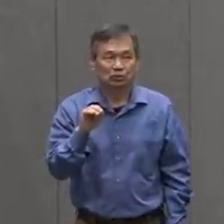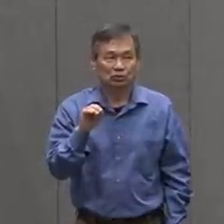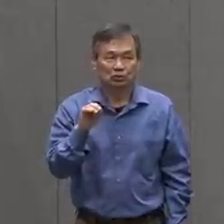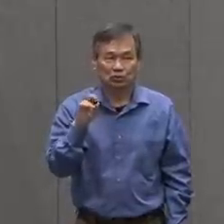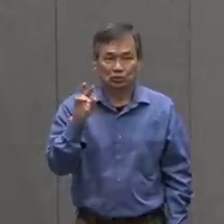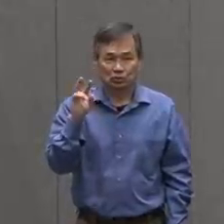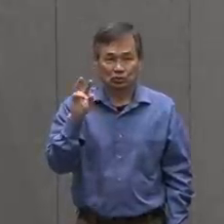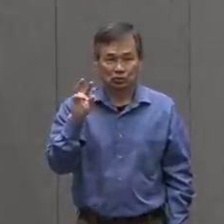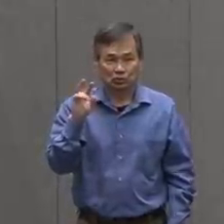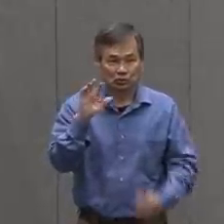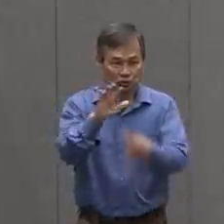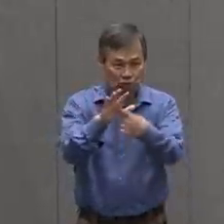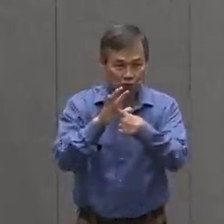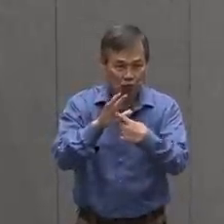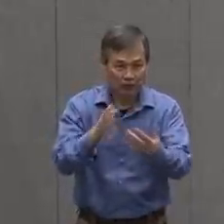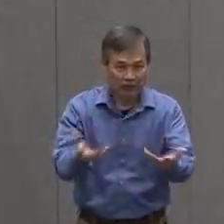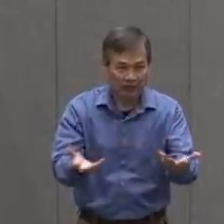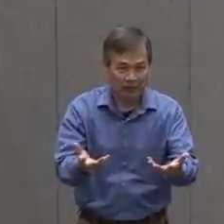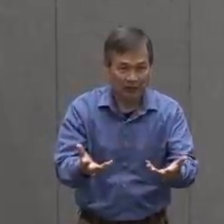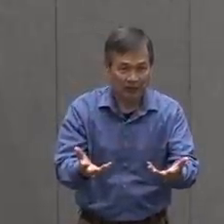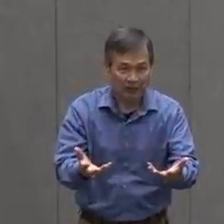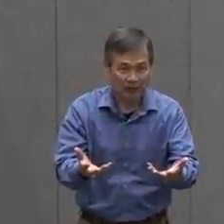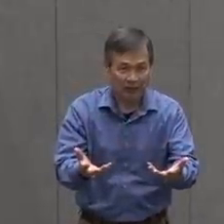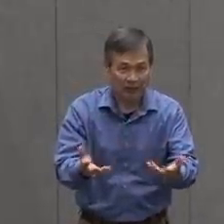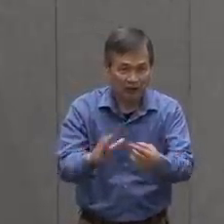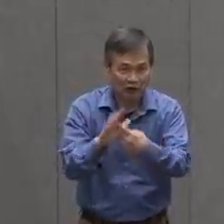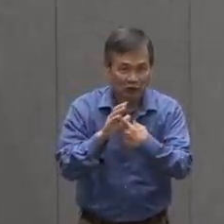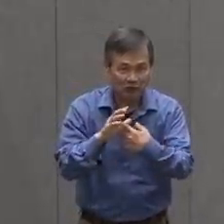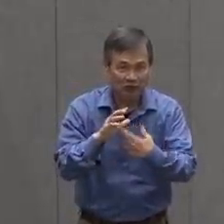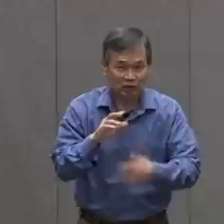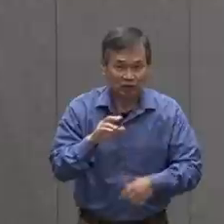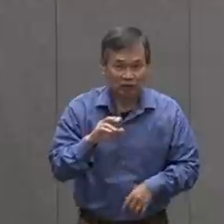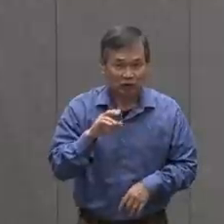Can you show me with your fingers the number 2?